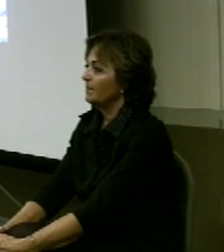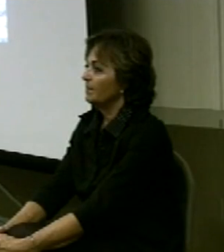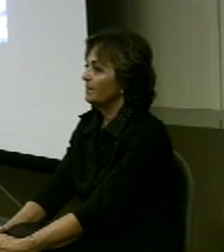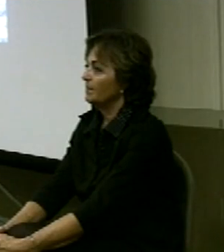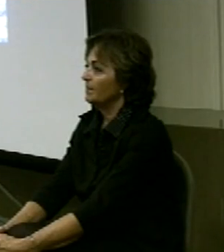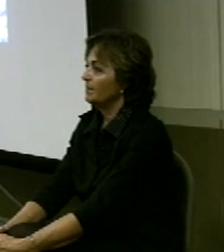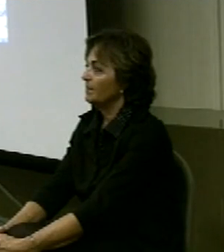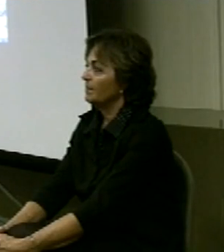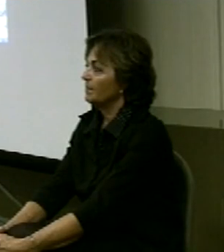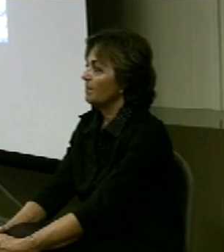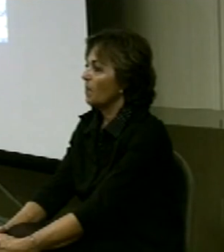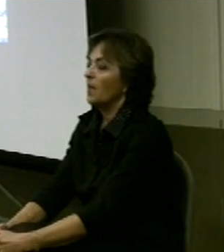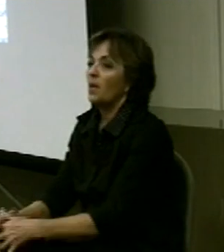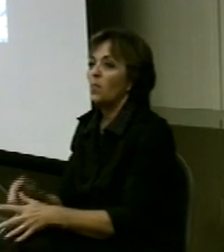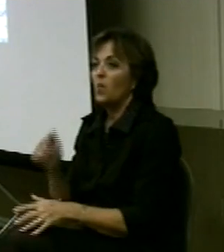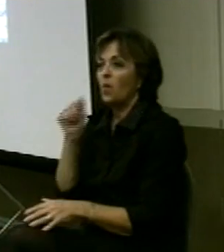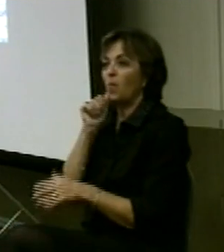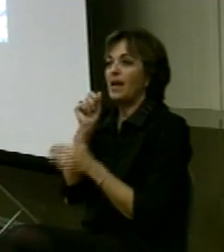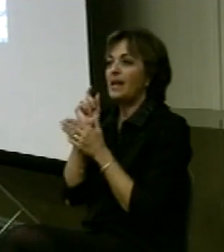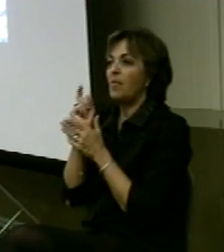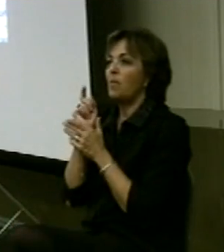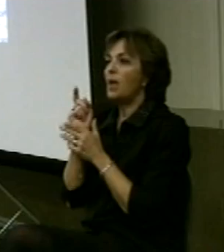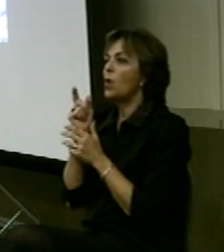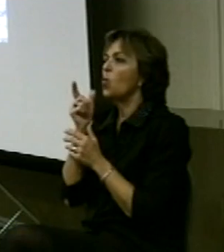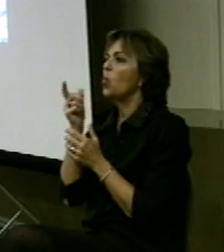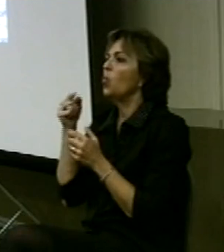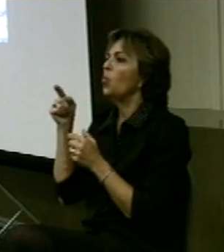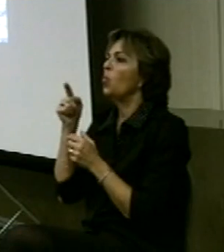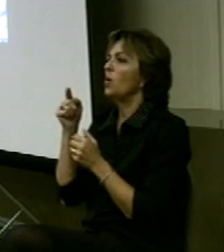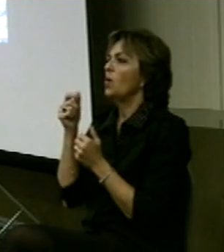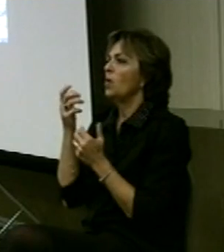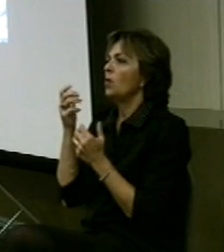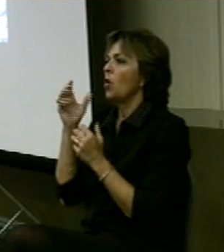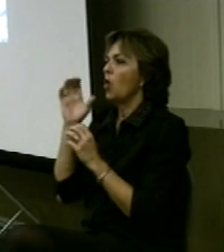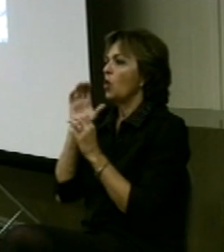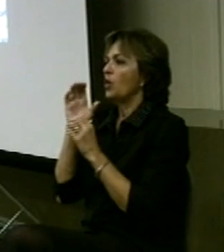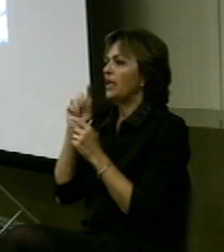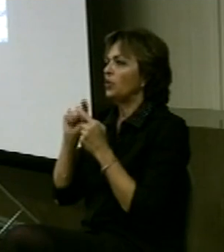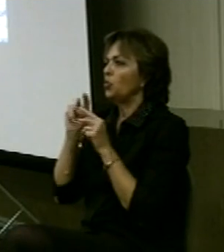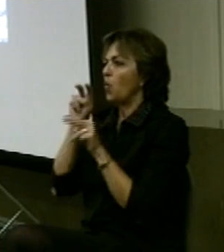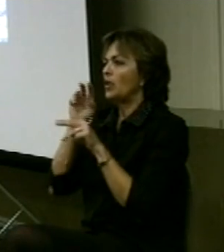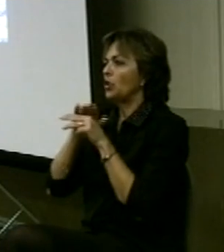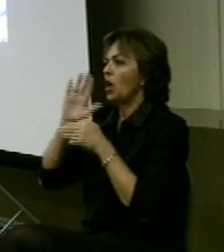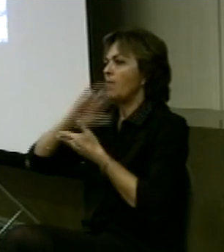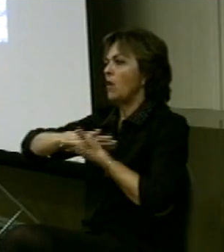We'll wait just another minute for those who are going to try to watch on their own.